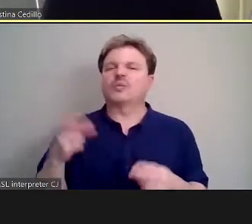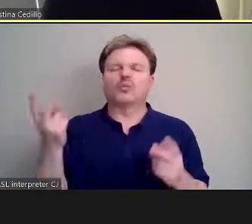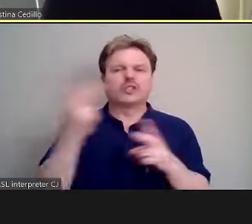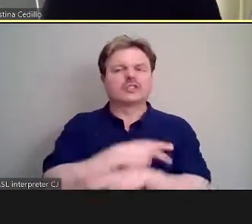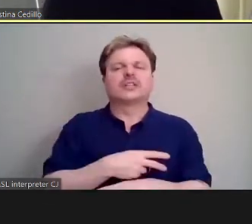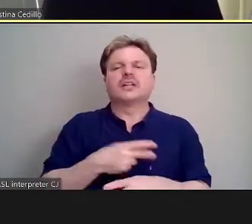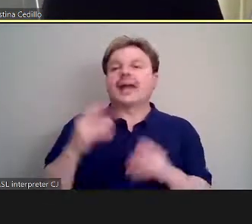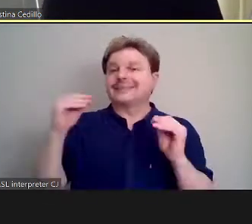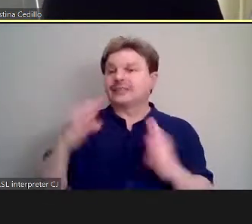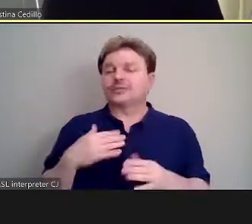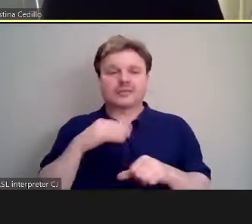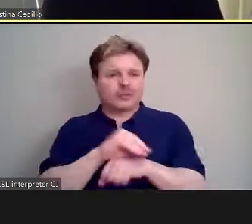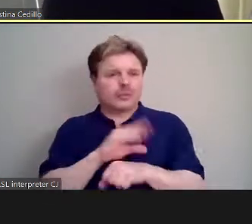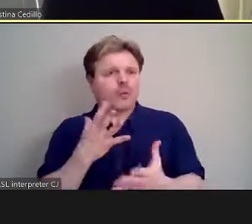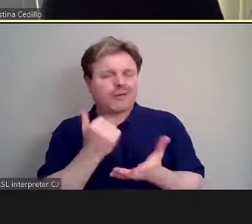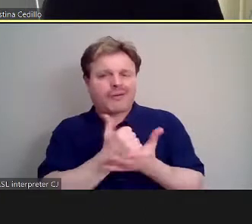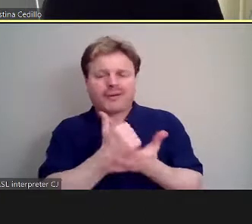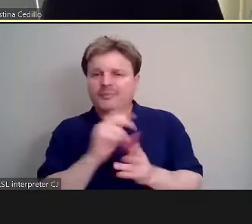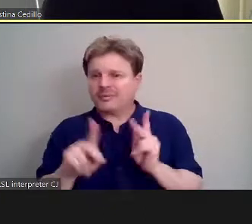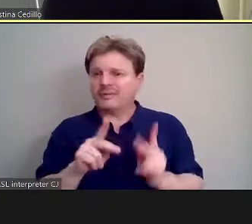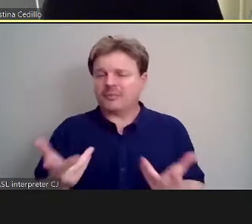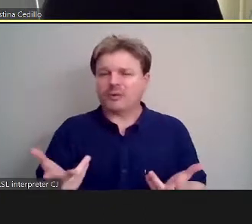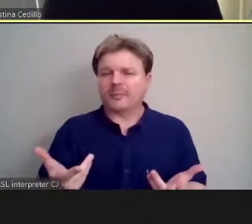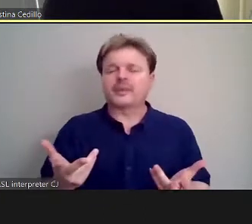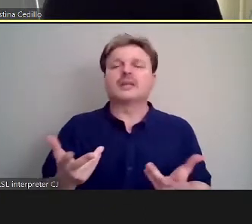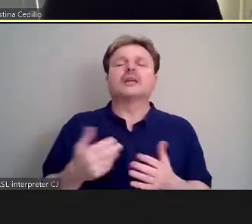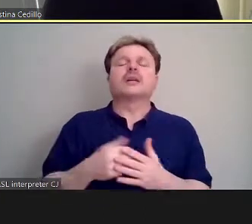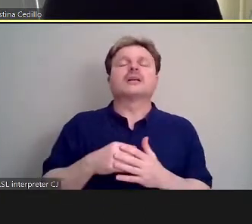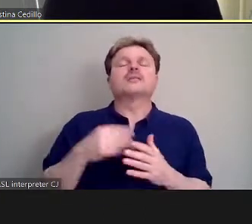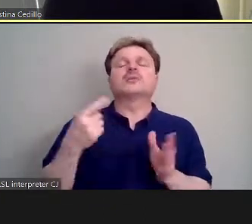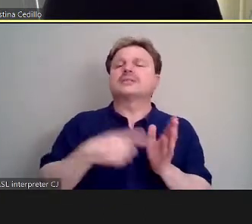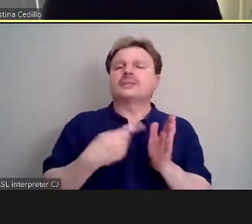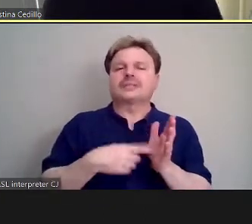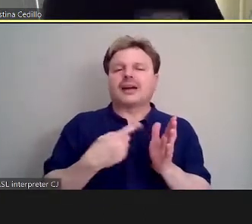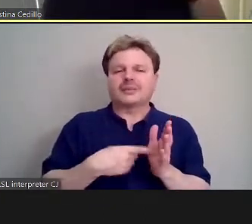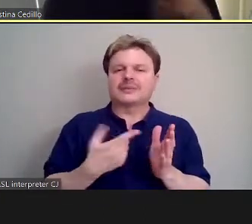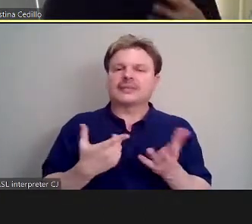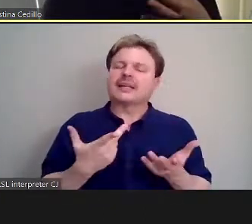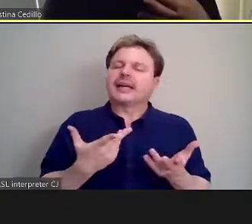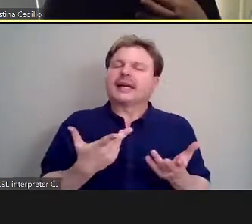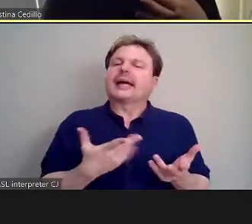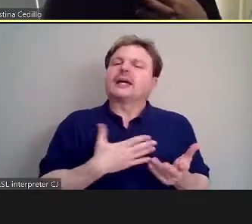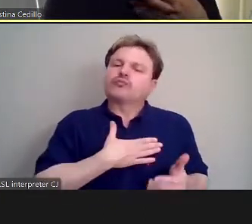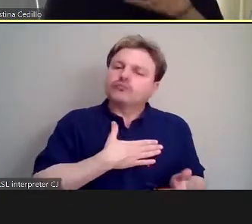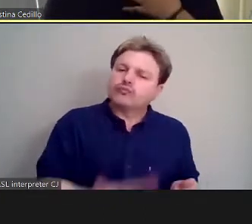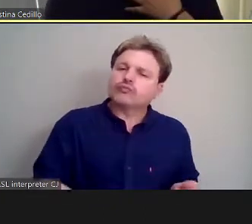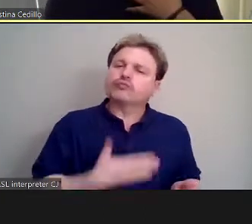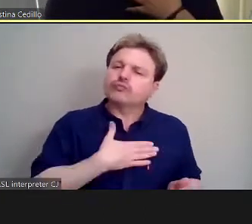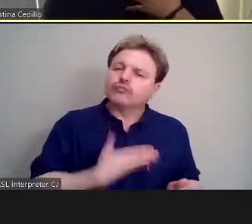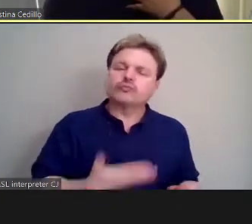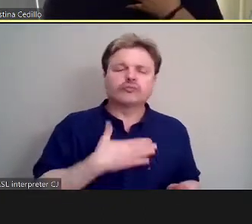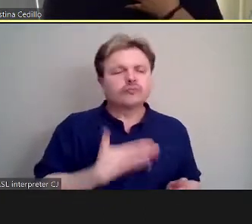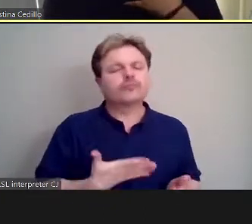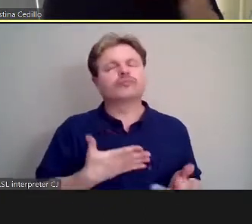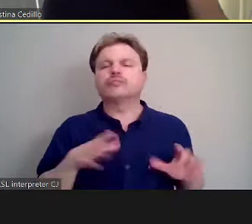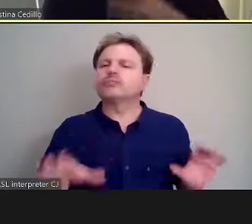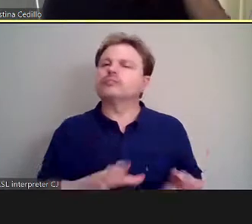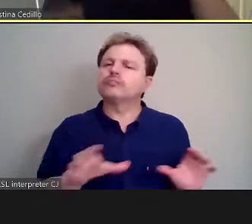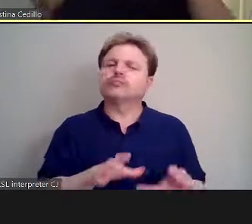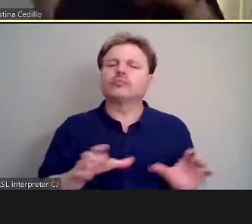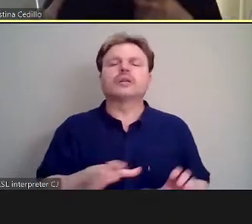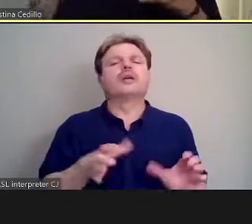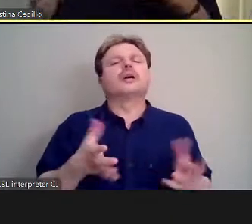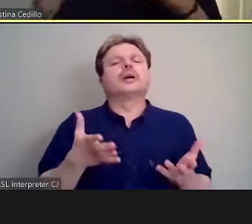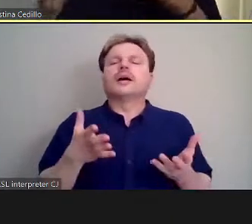help people. And so sometimes generosity involves us